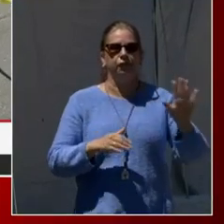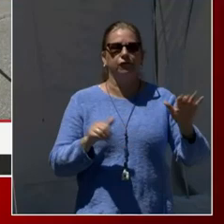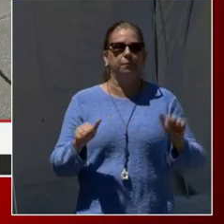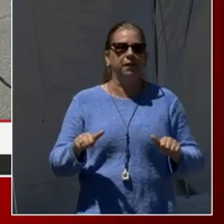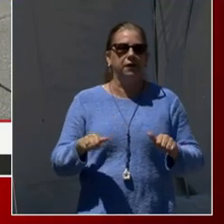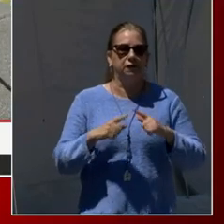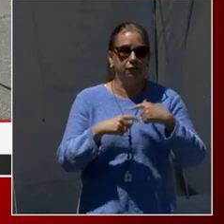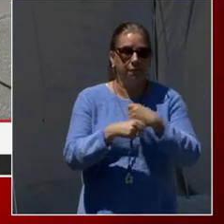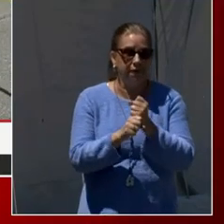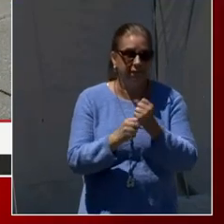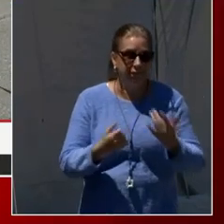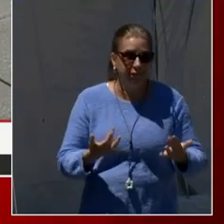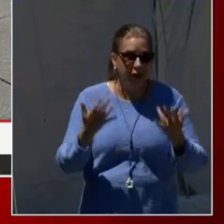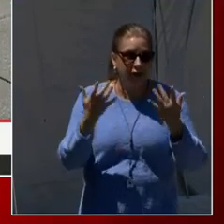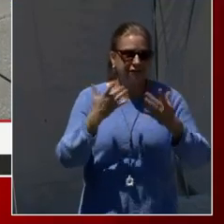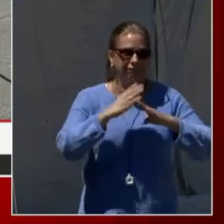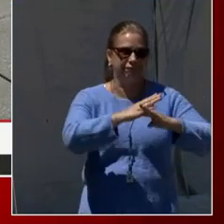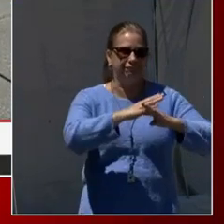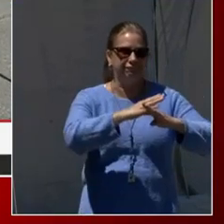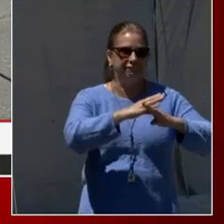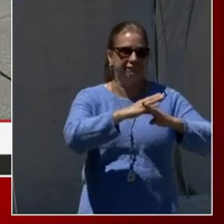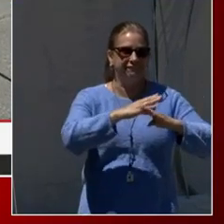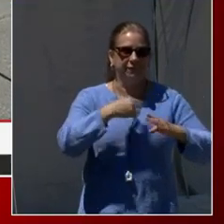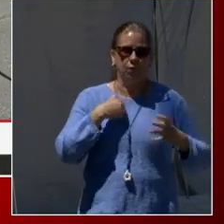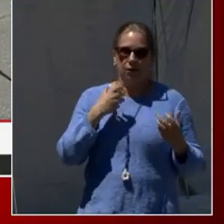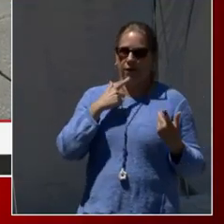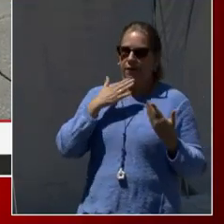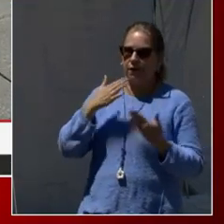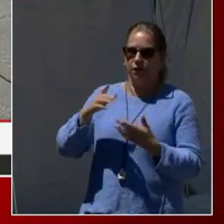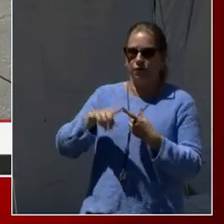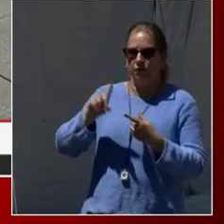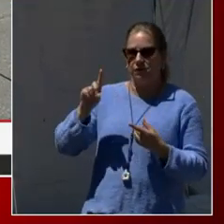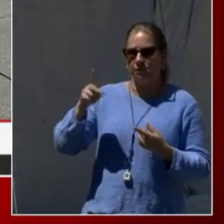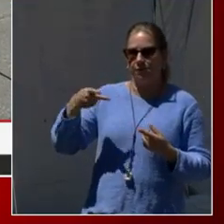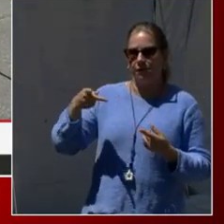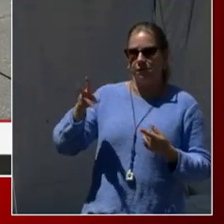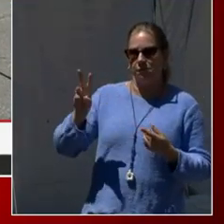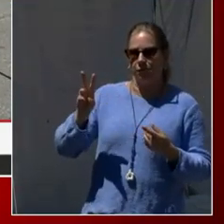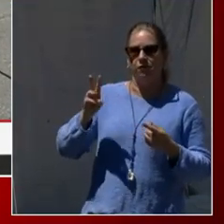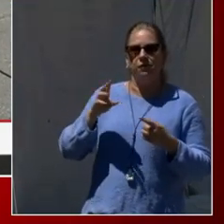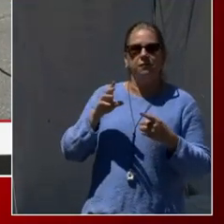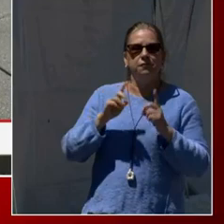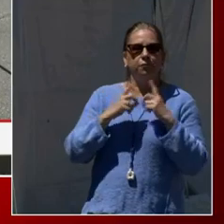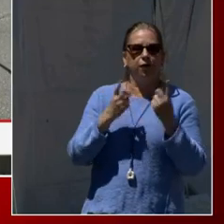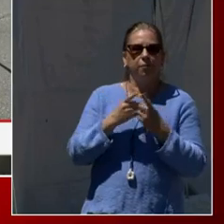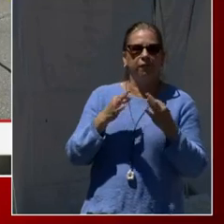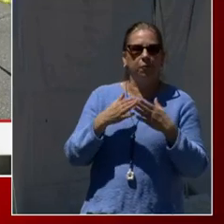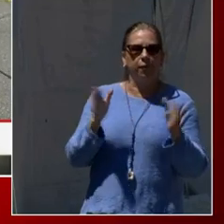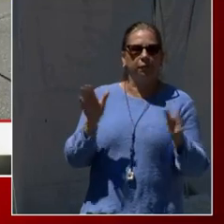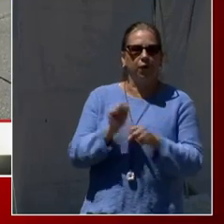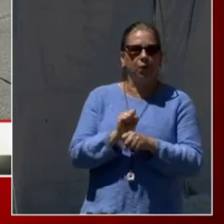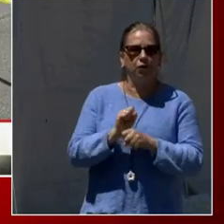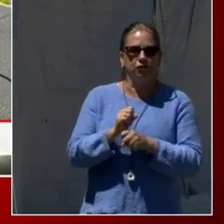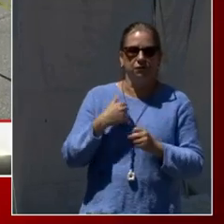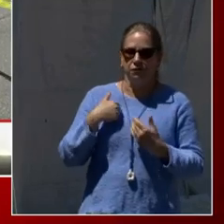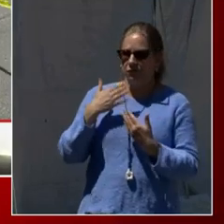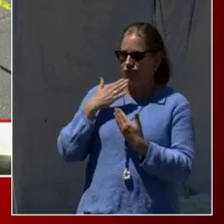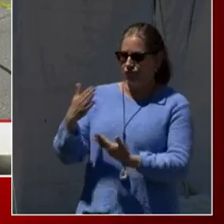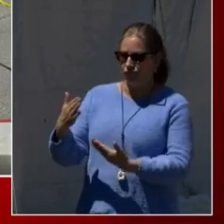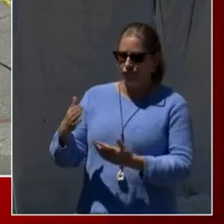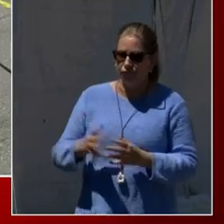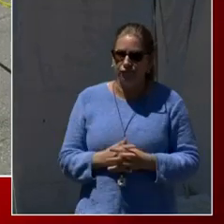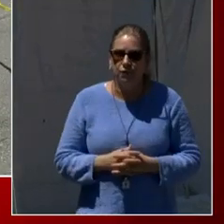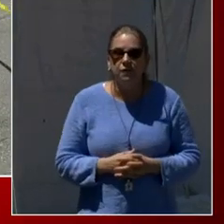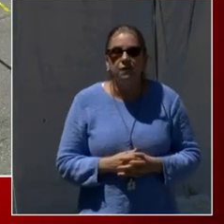DPW for doing that, and also for going through and removing items that could become